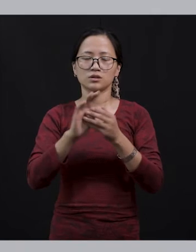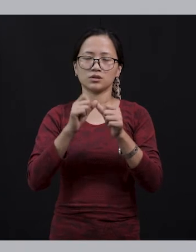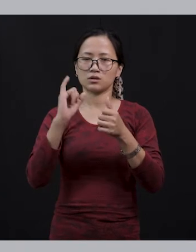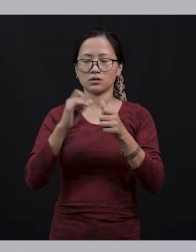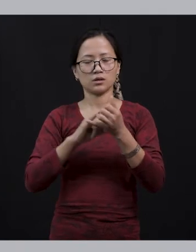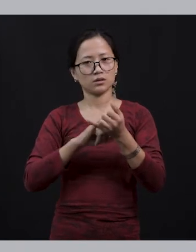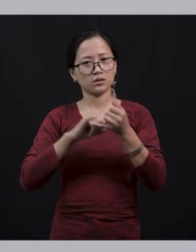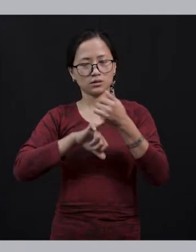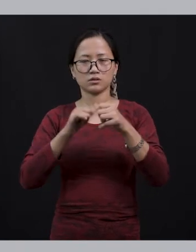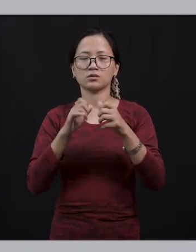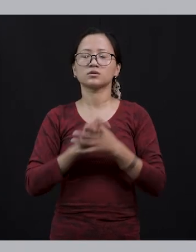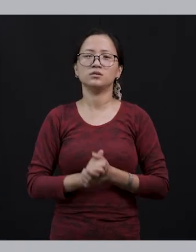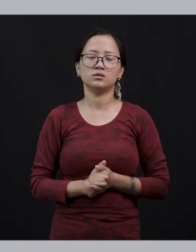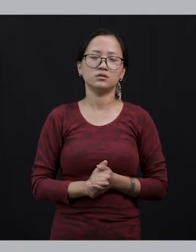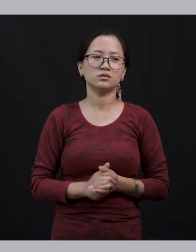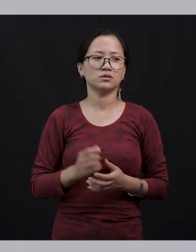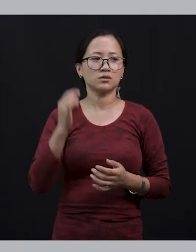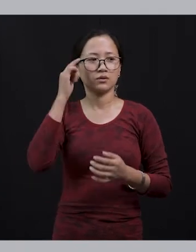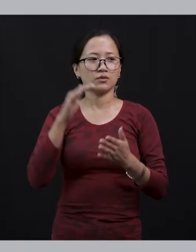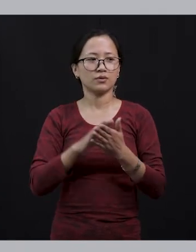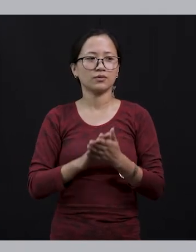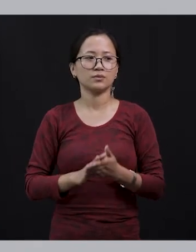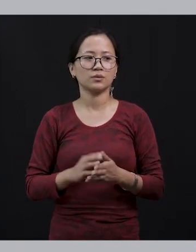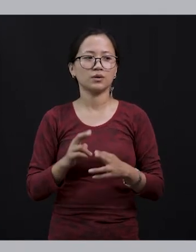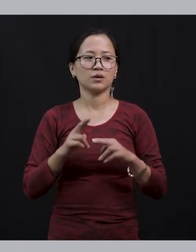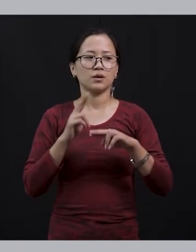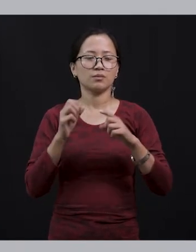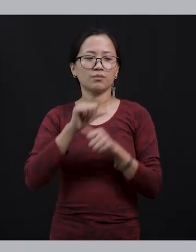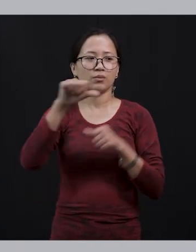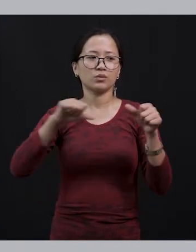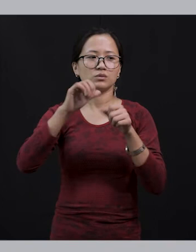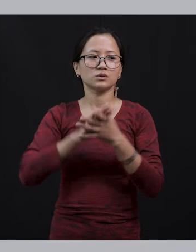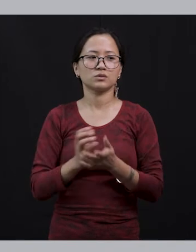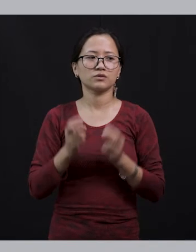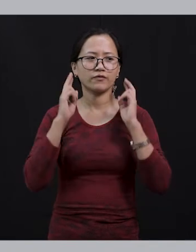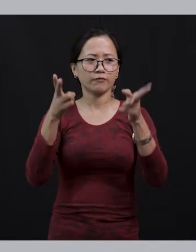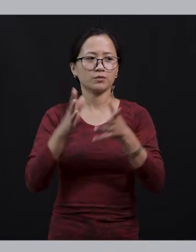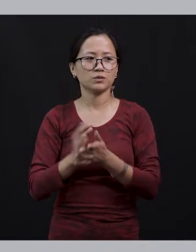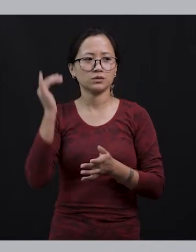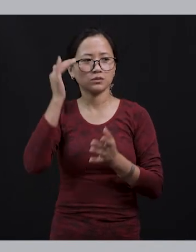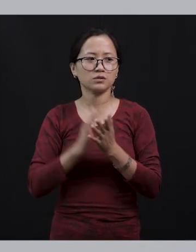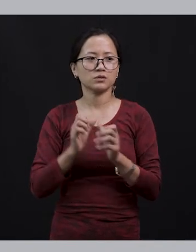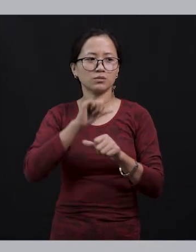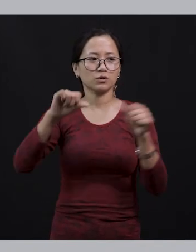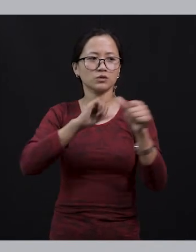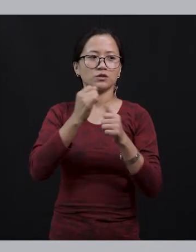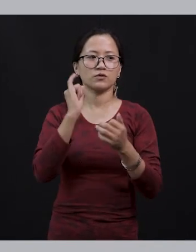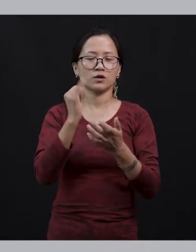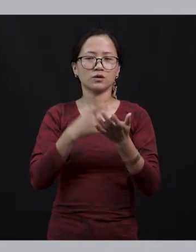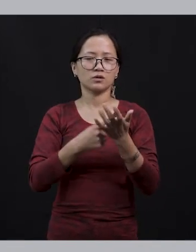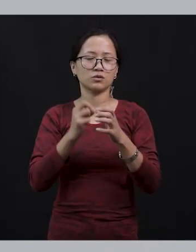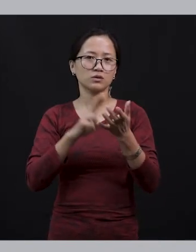policy was famously known as iron and blood, and he was a very, very strong ruler. So he punished the